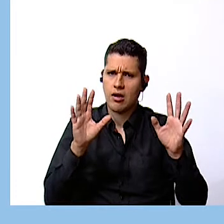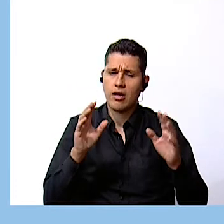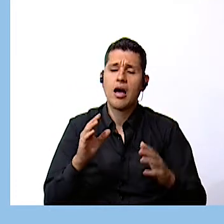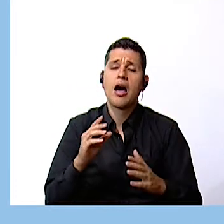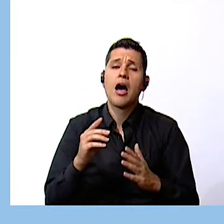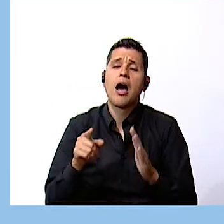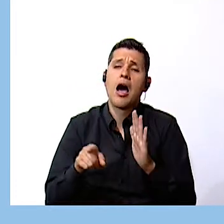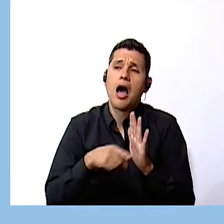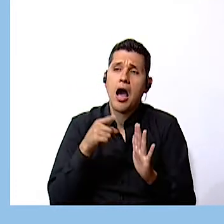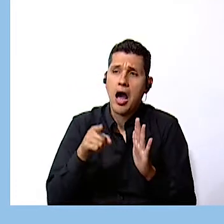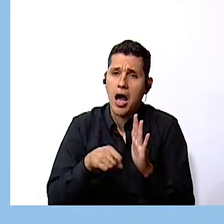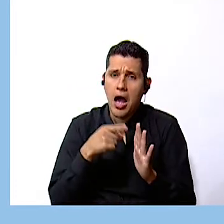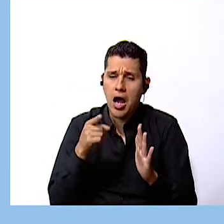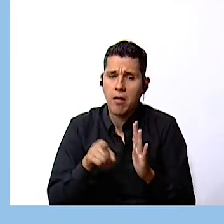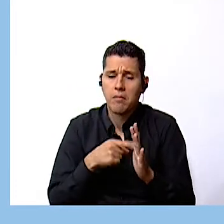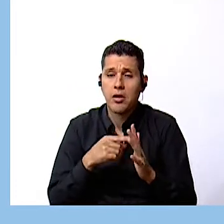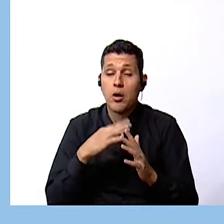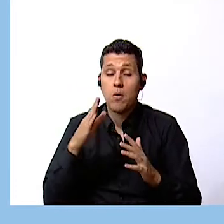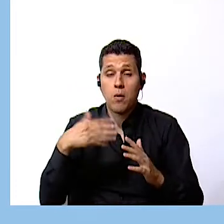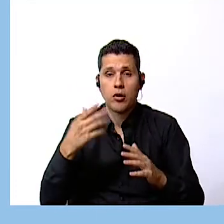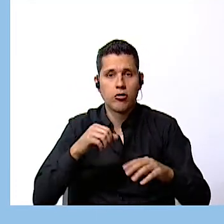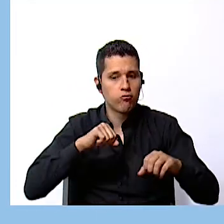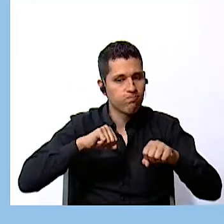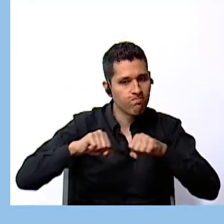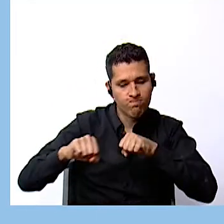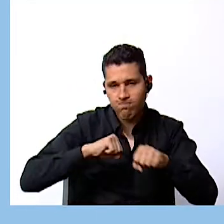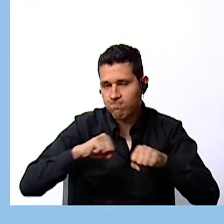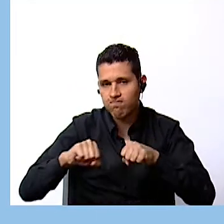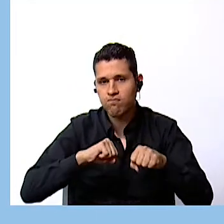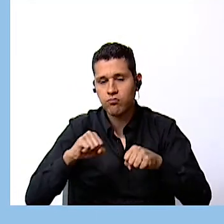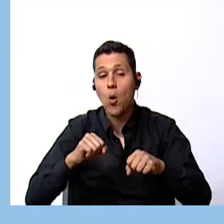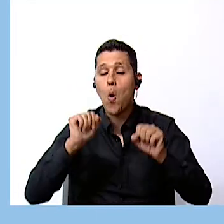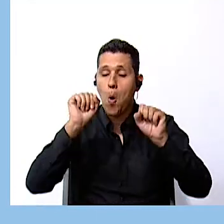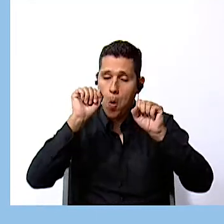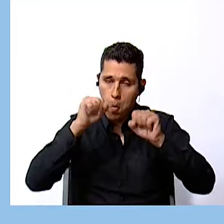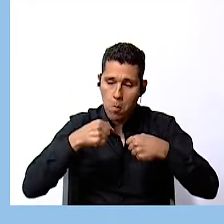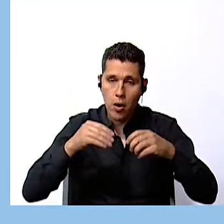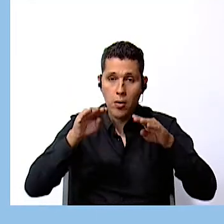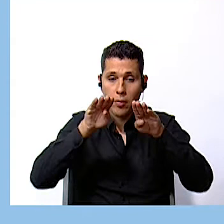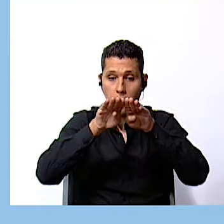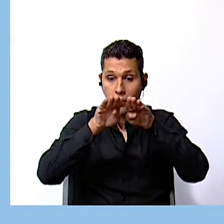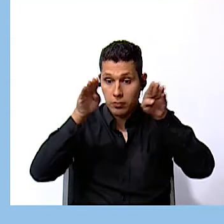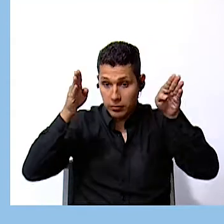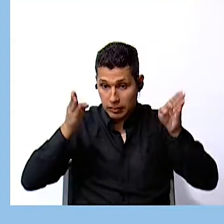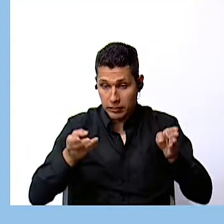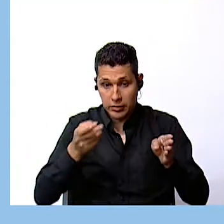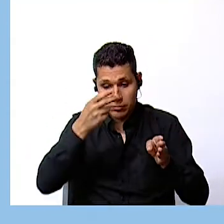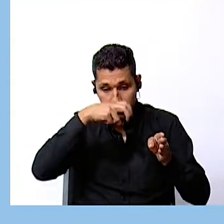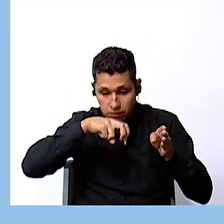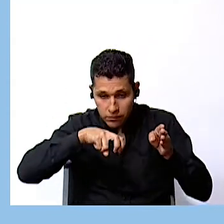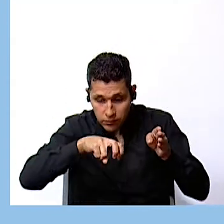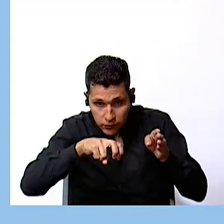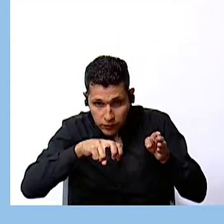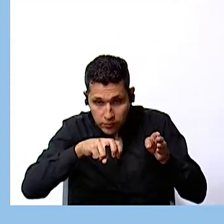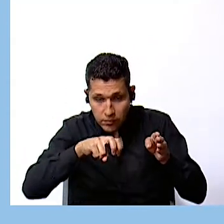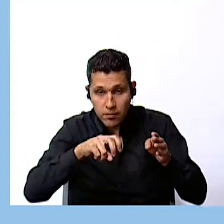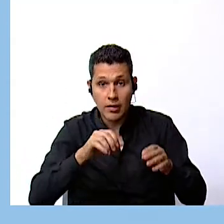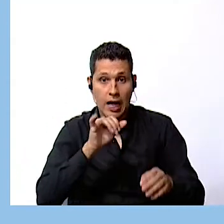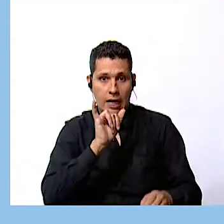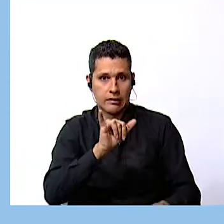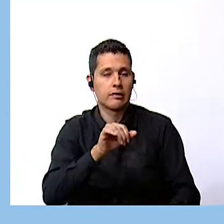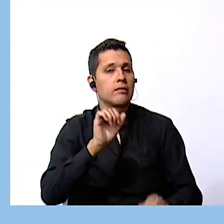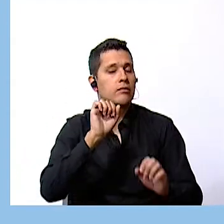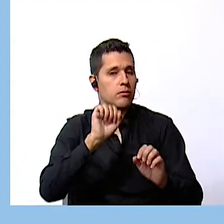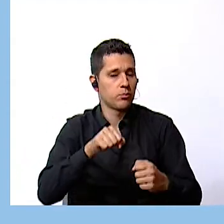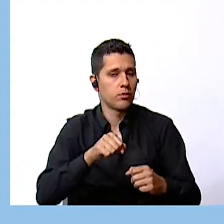sometimes if there is an earthquake, you have to be under or get under a table. Nos colocamos debajo de